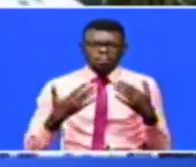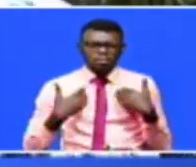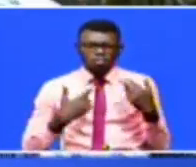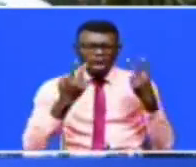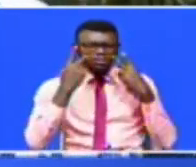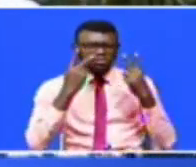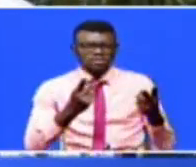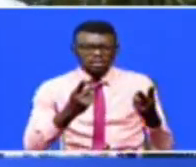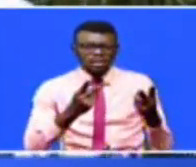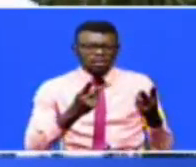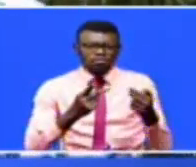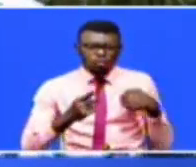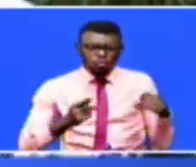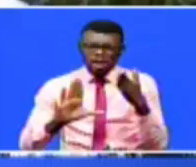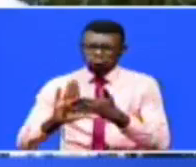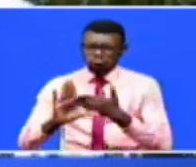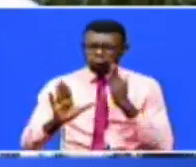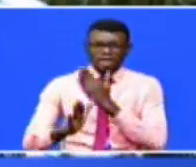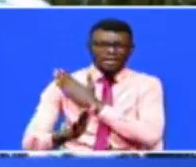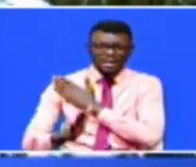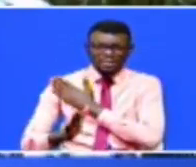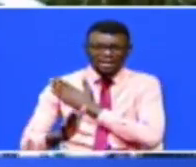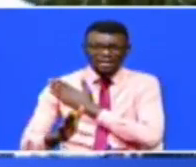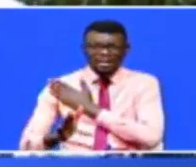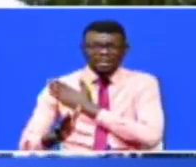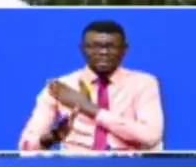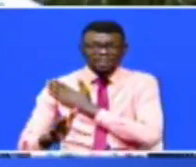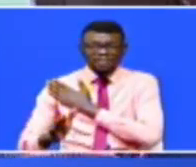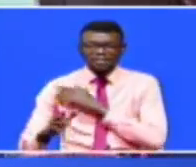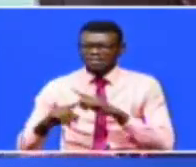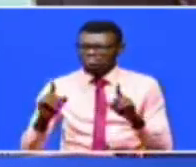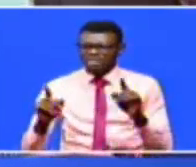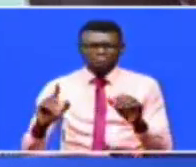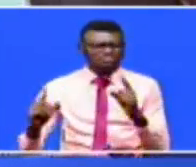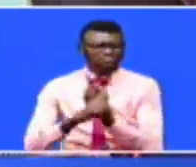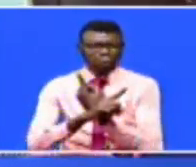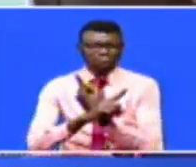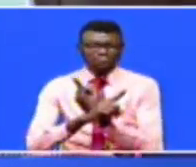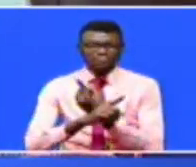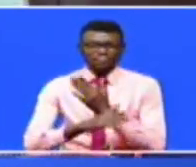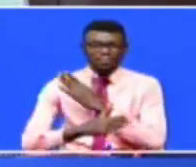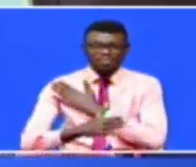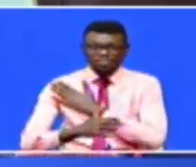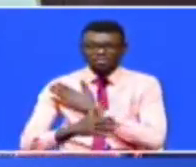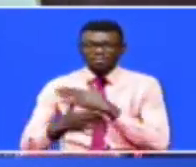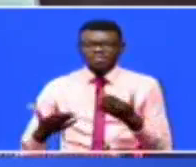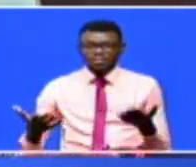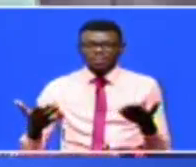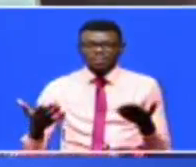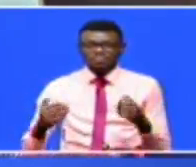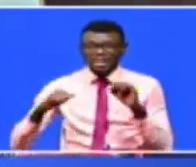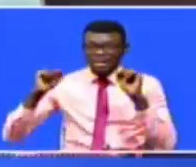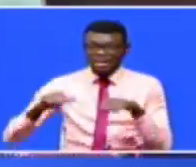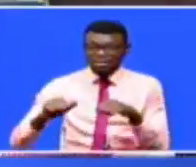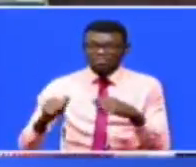who walked out of NASA and betrayed the cause of NASA. NASA coalition agreement further states that